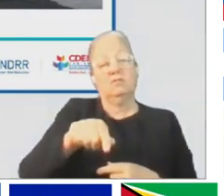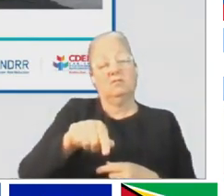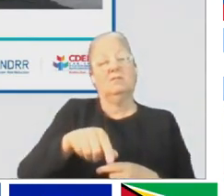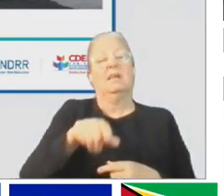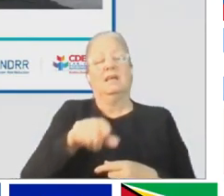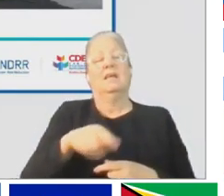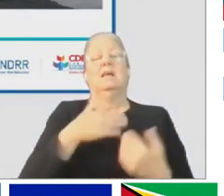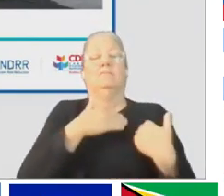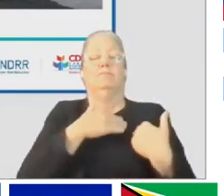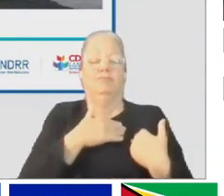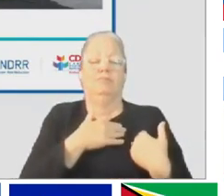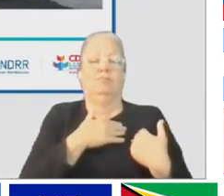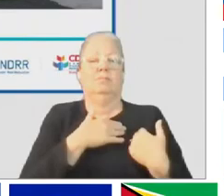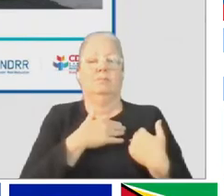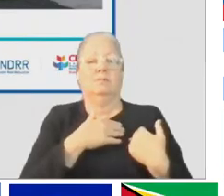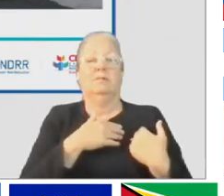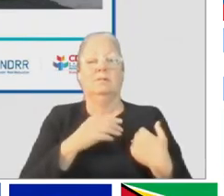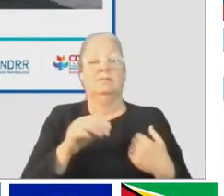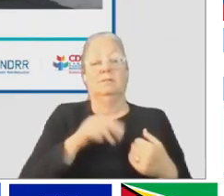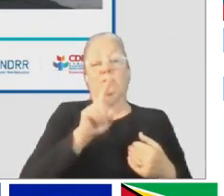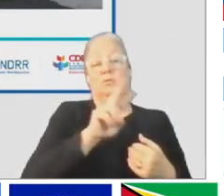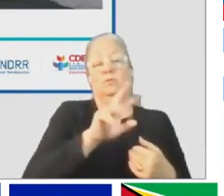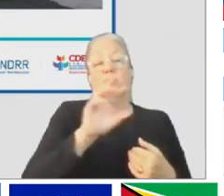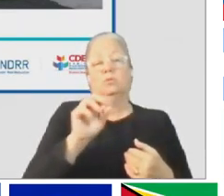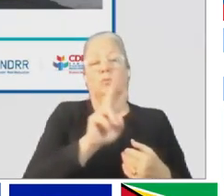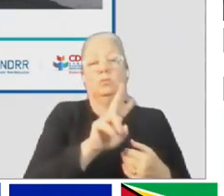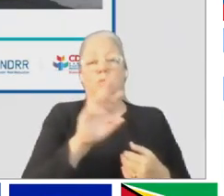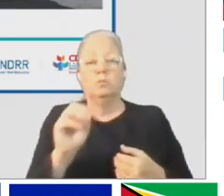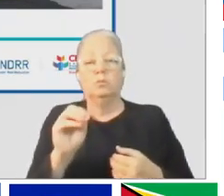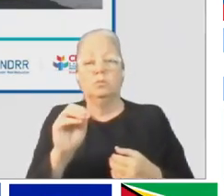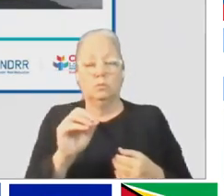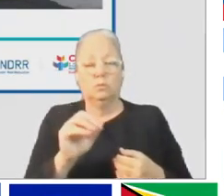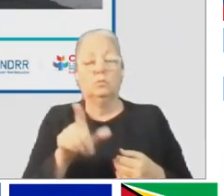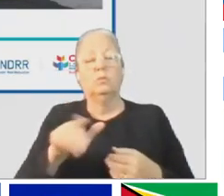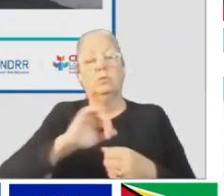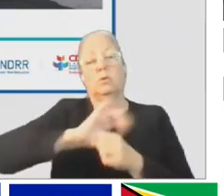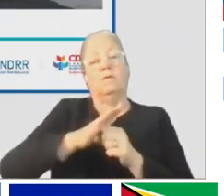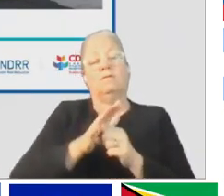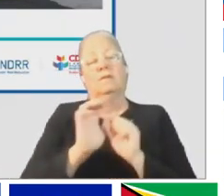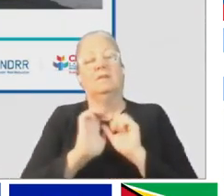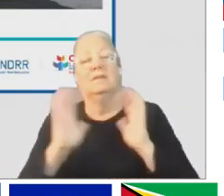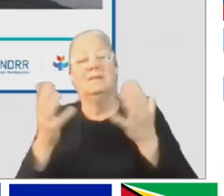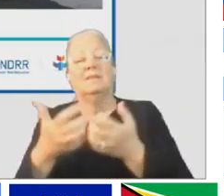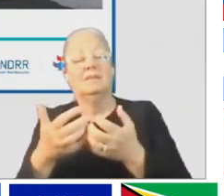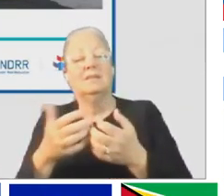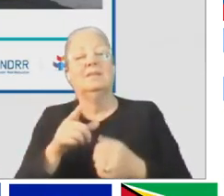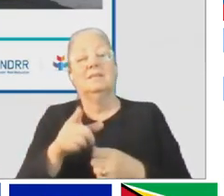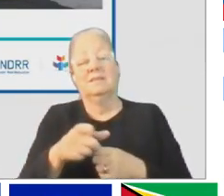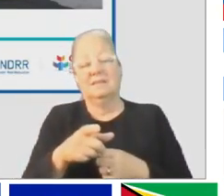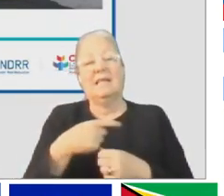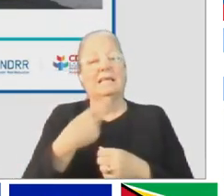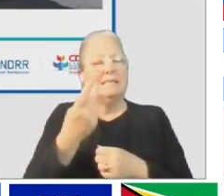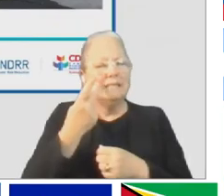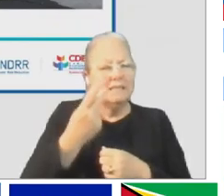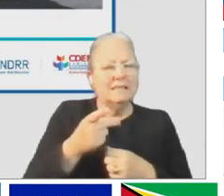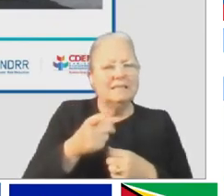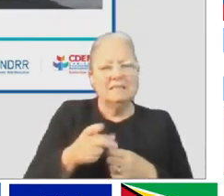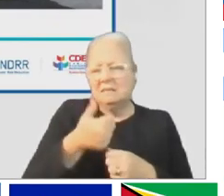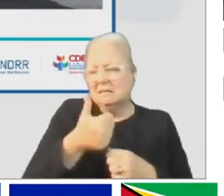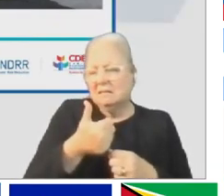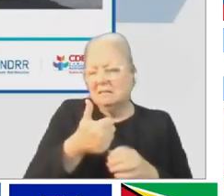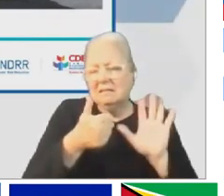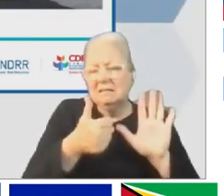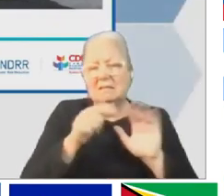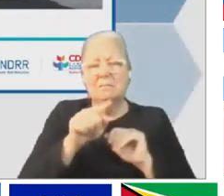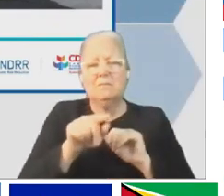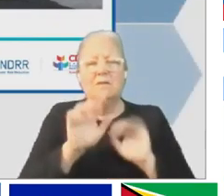in 2020 from the COVID pandemic, and doubled with the volcanic eruption, we're looking at 6.5% thereabout. So